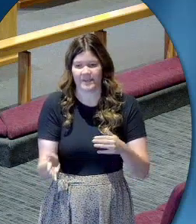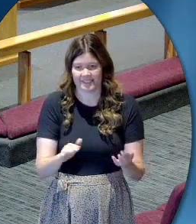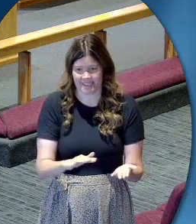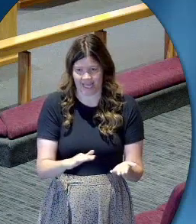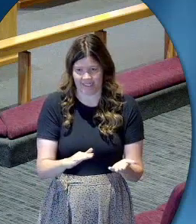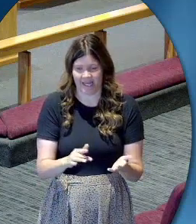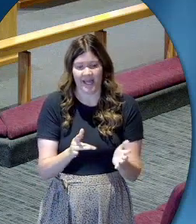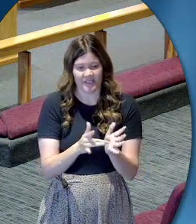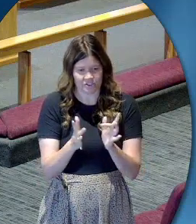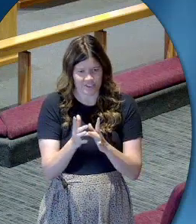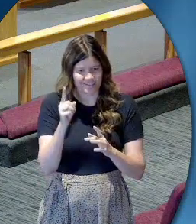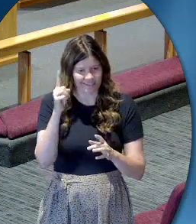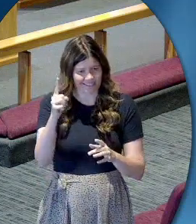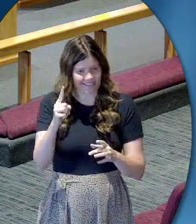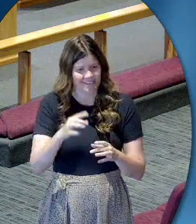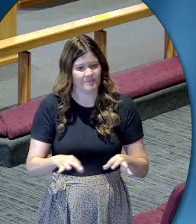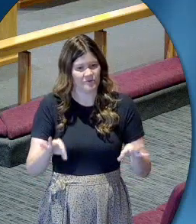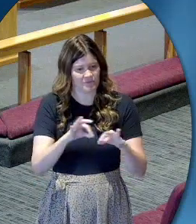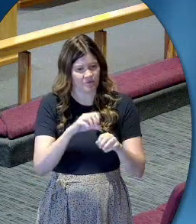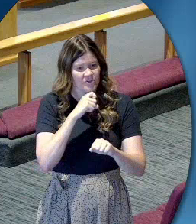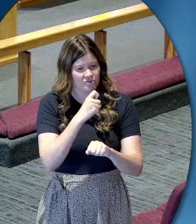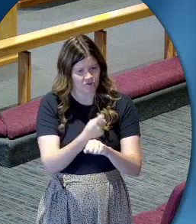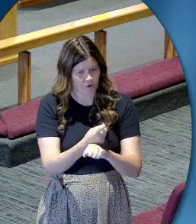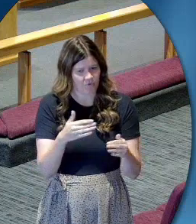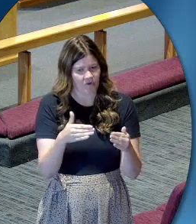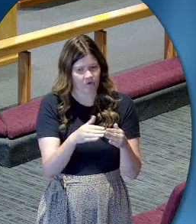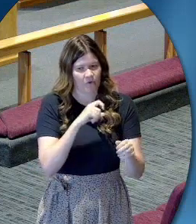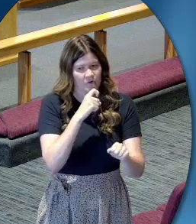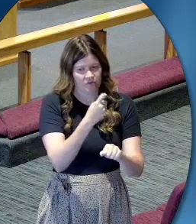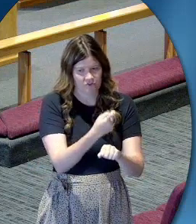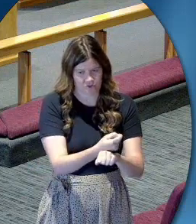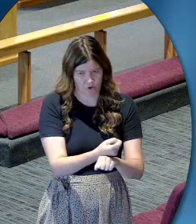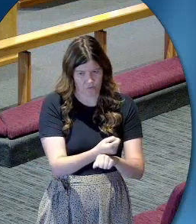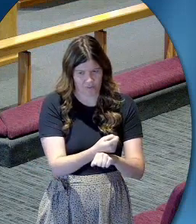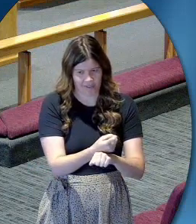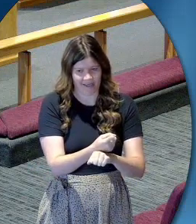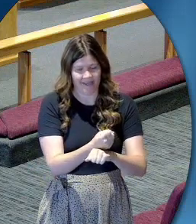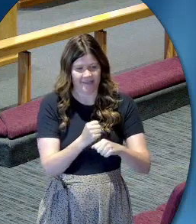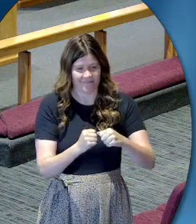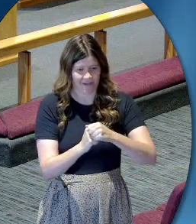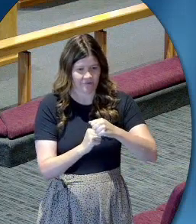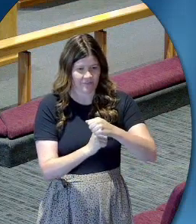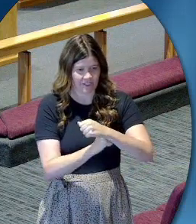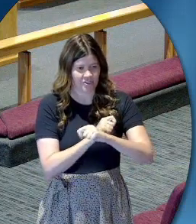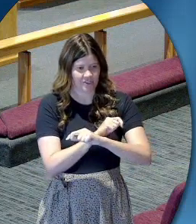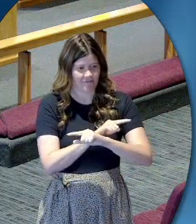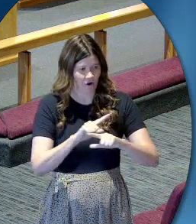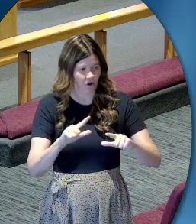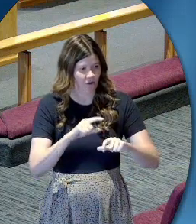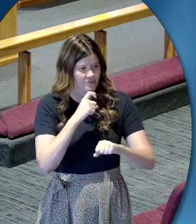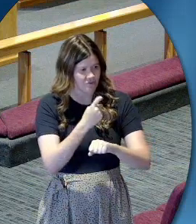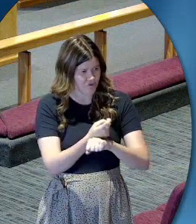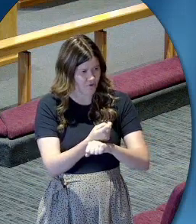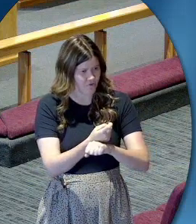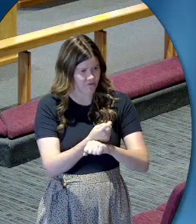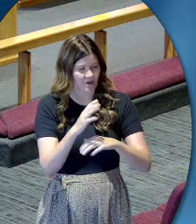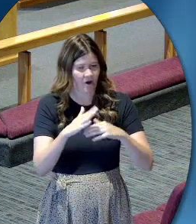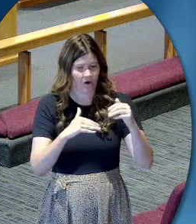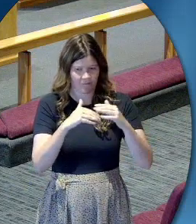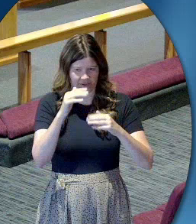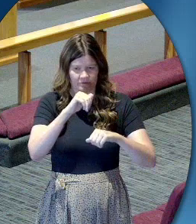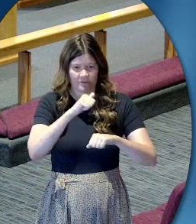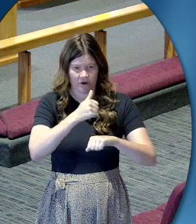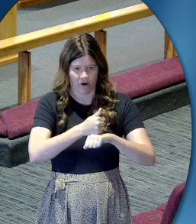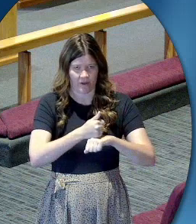the foundational stone on which all of the other stones in the building are aligned and